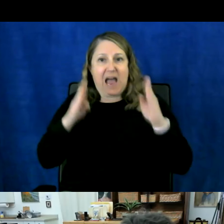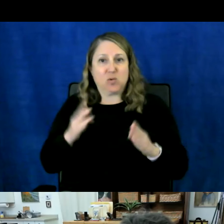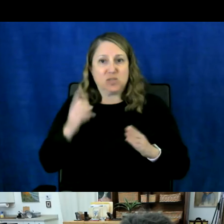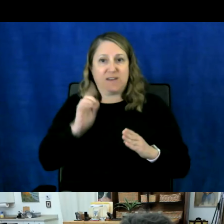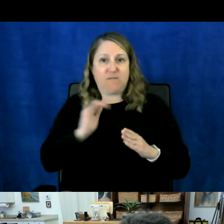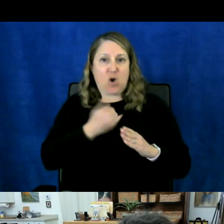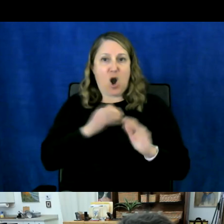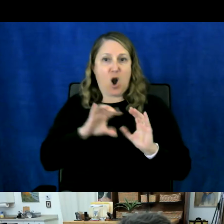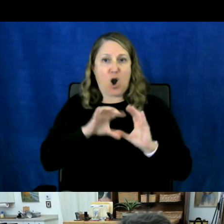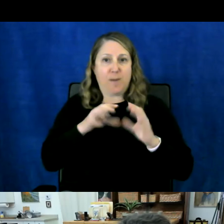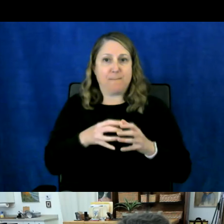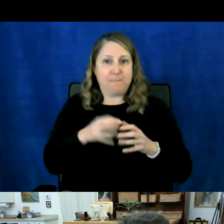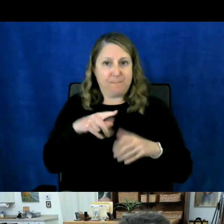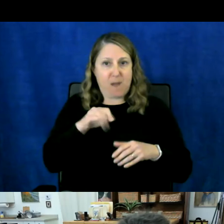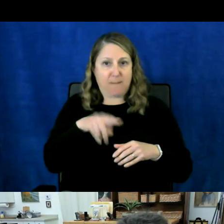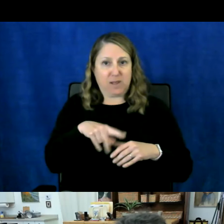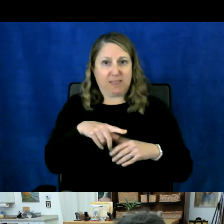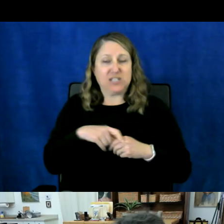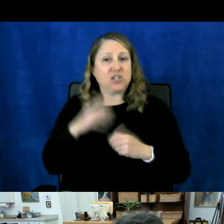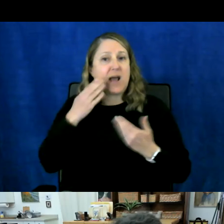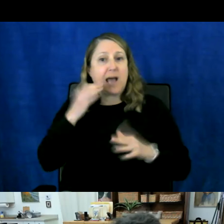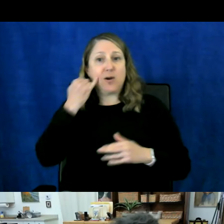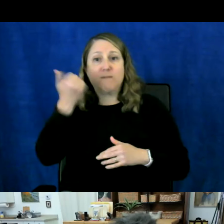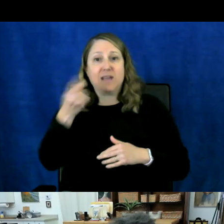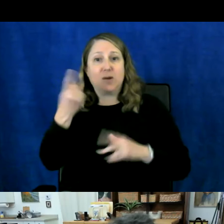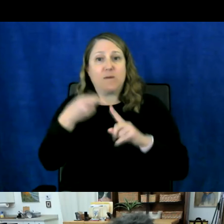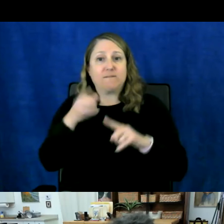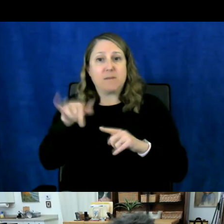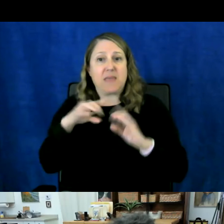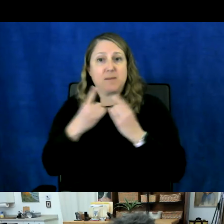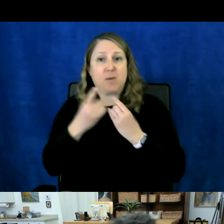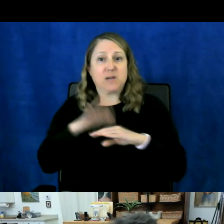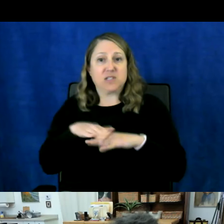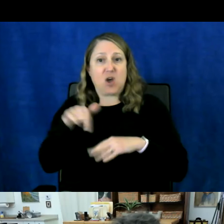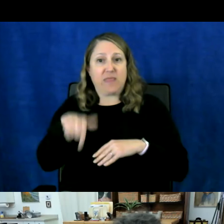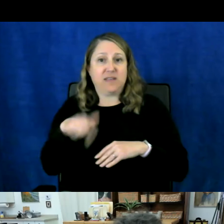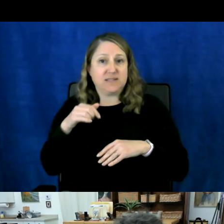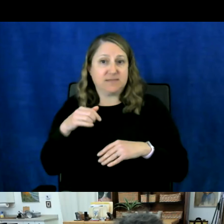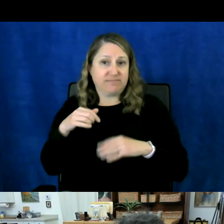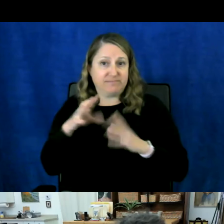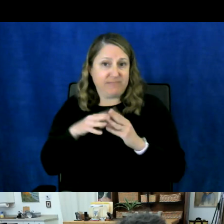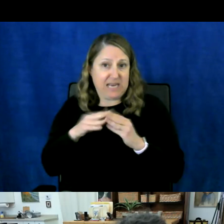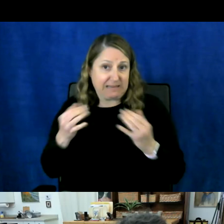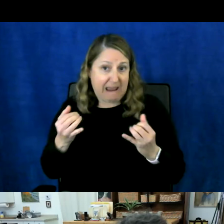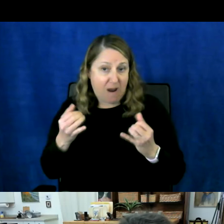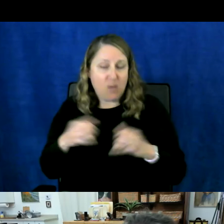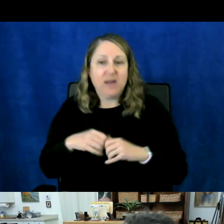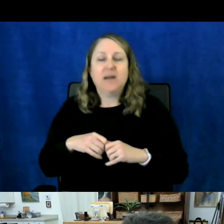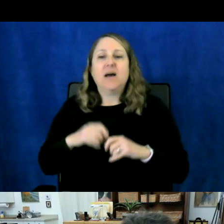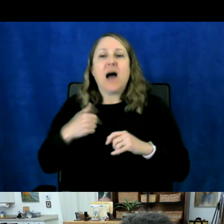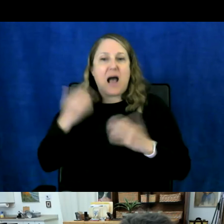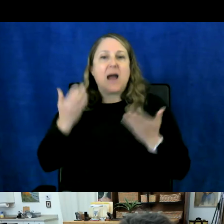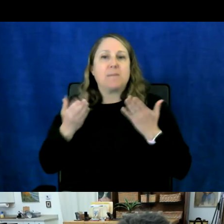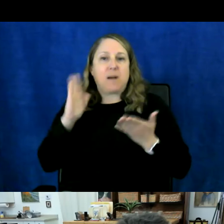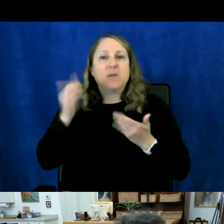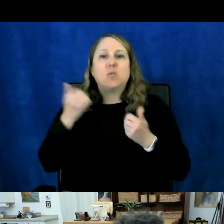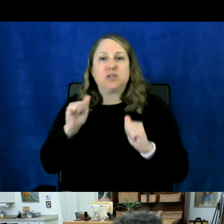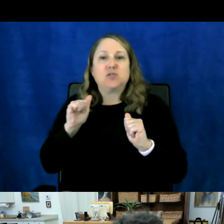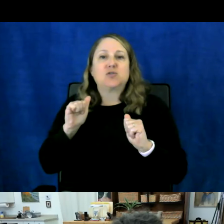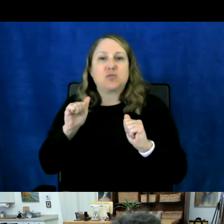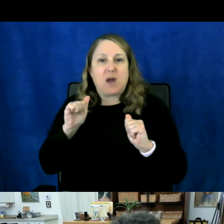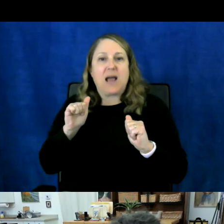there's anyone from the department on the call at this point. So I probably will try and get word or send